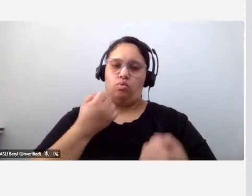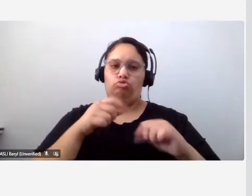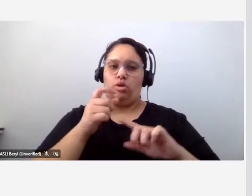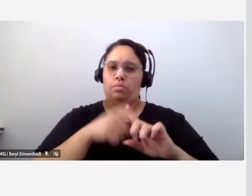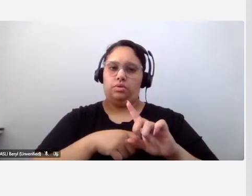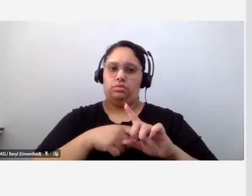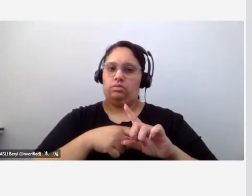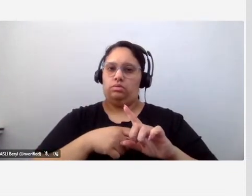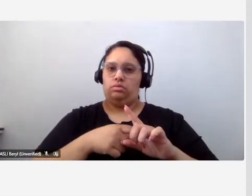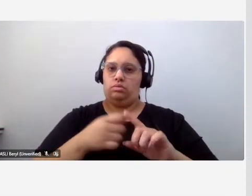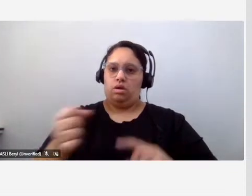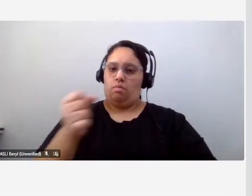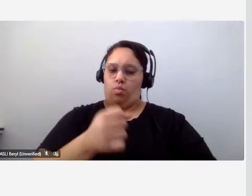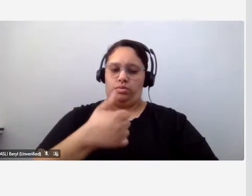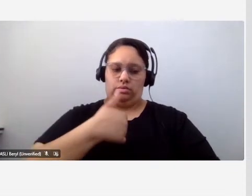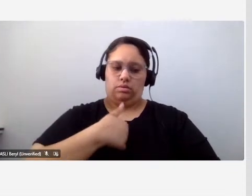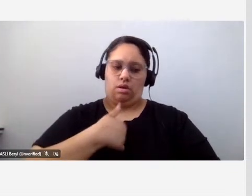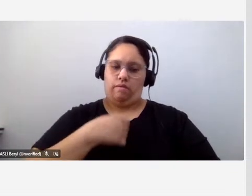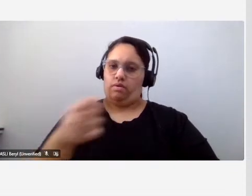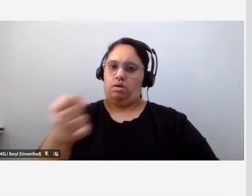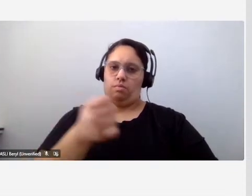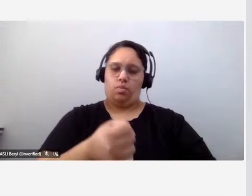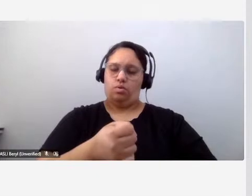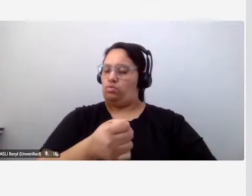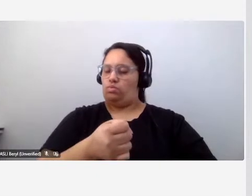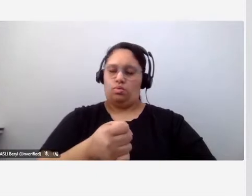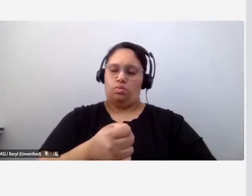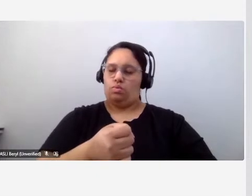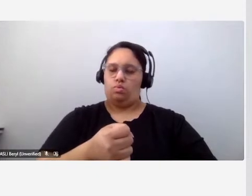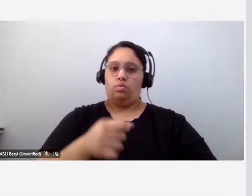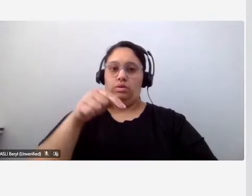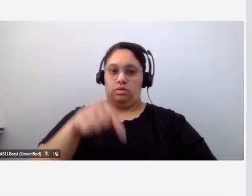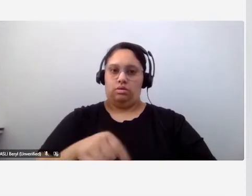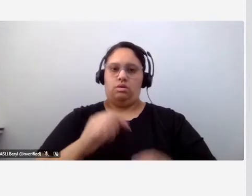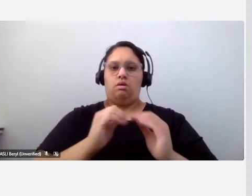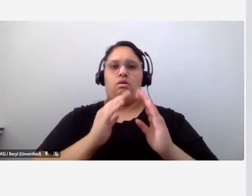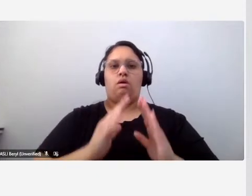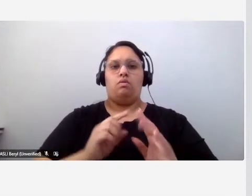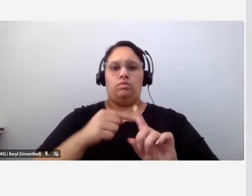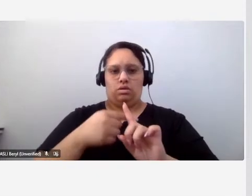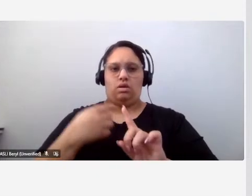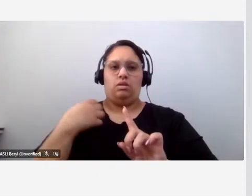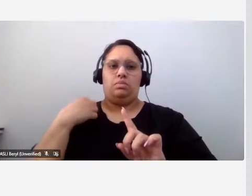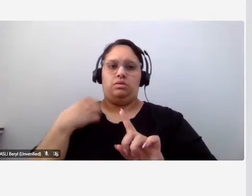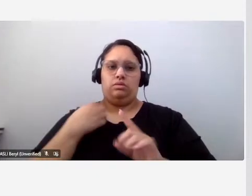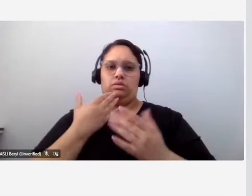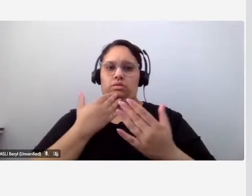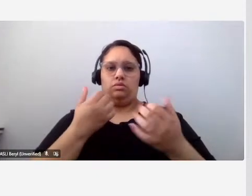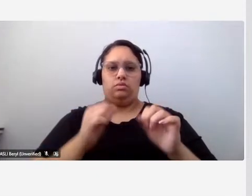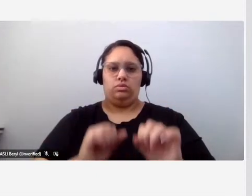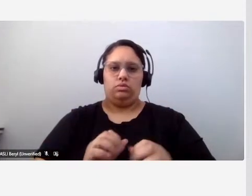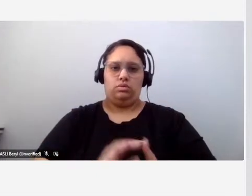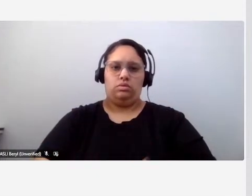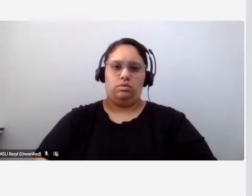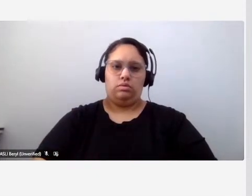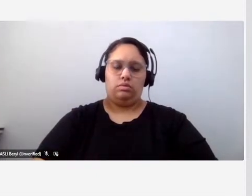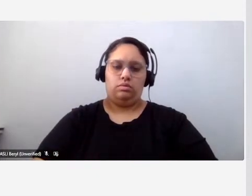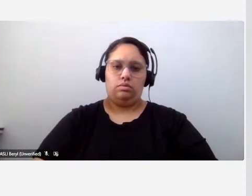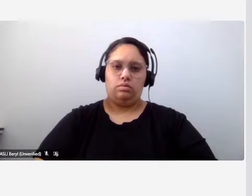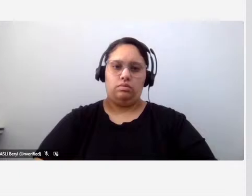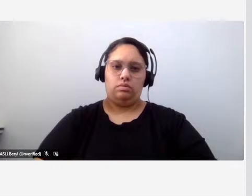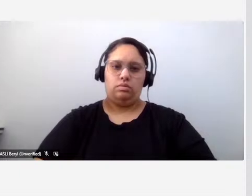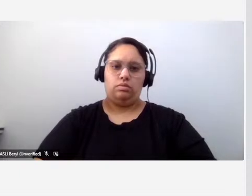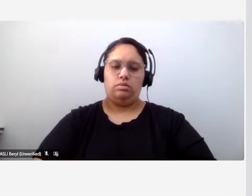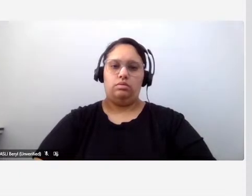as well don't appoint themselves. It is a combination of this House as well as the minister. Thank you, Chair. Problem was with the